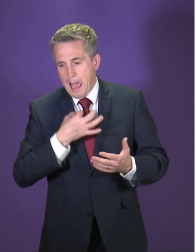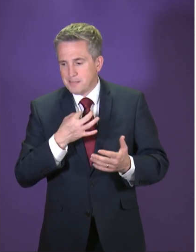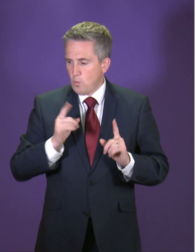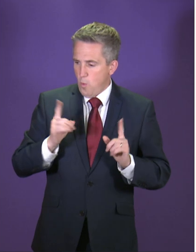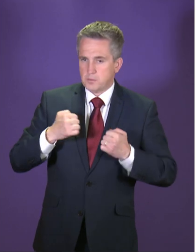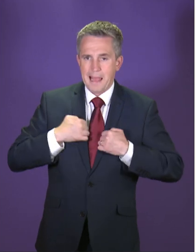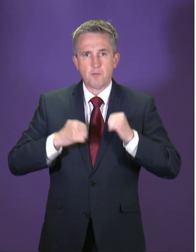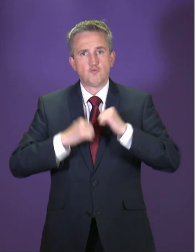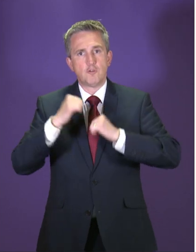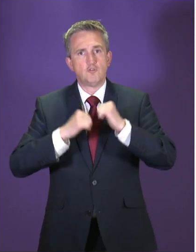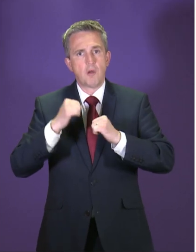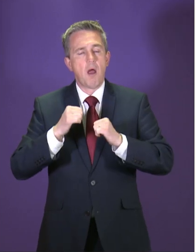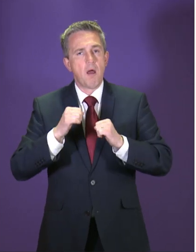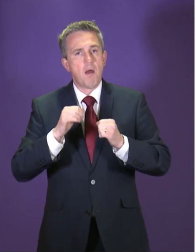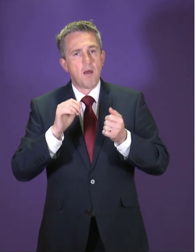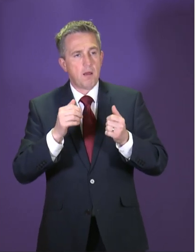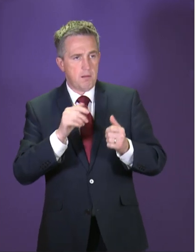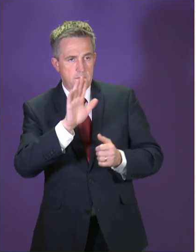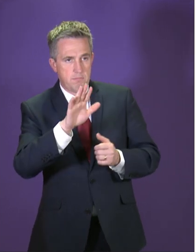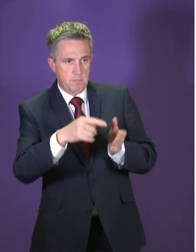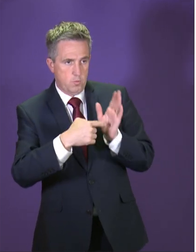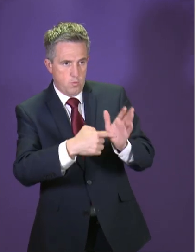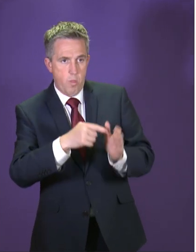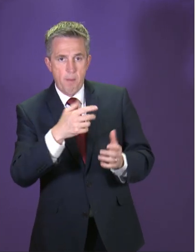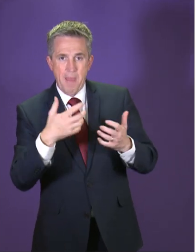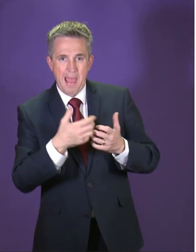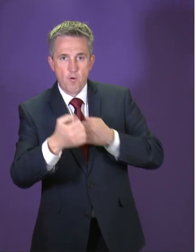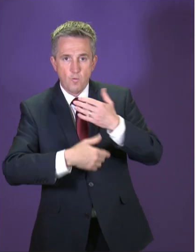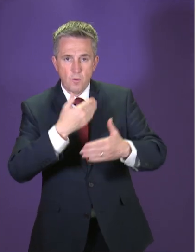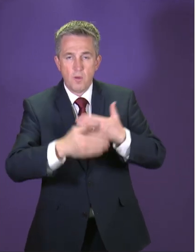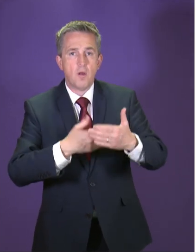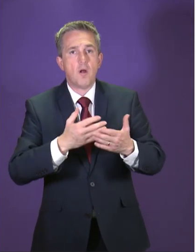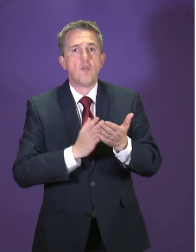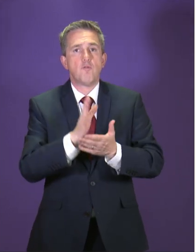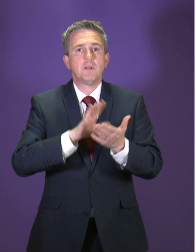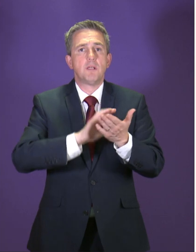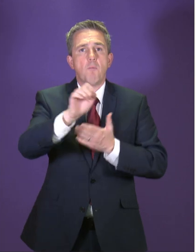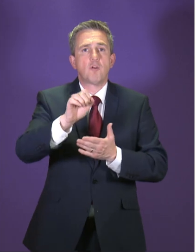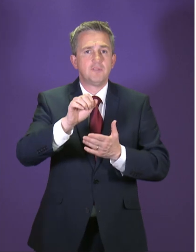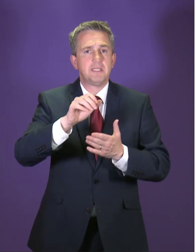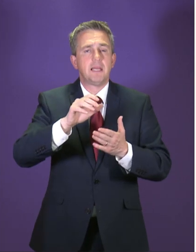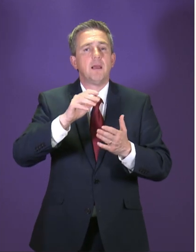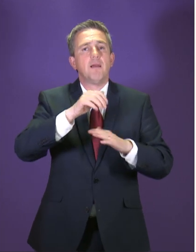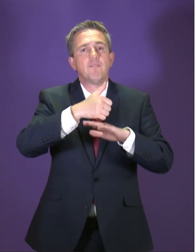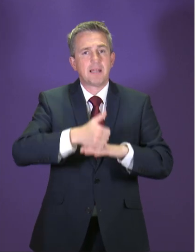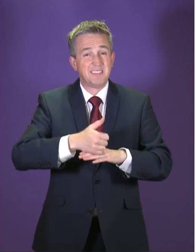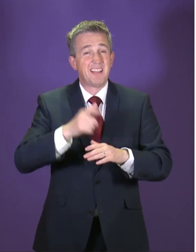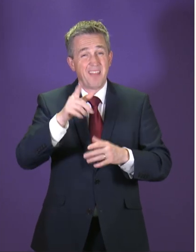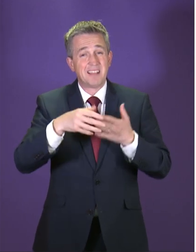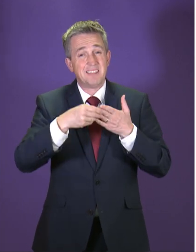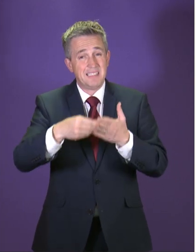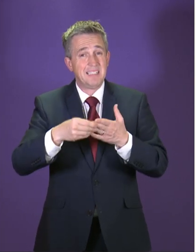I did the foundation Democracy Through Culture Foundation that is leading the